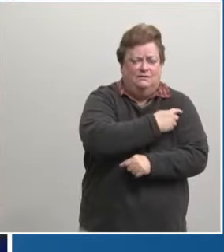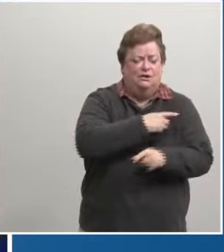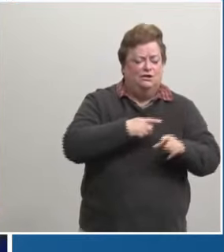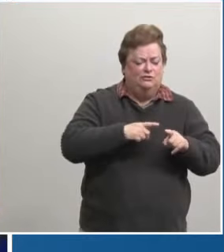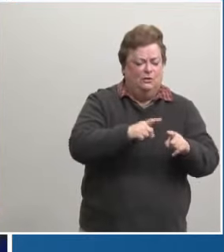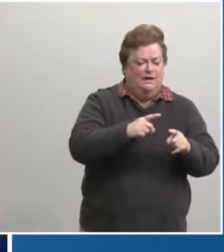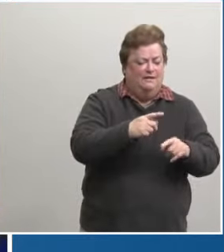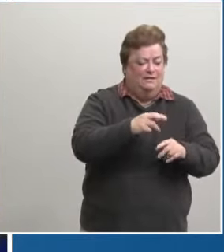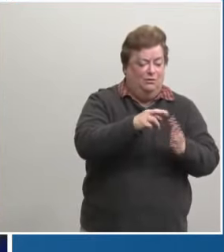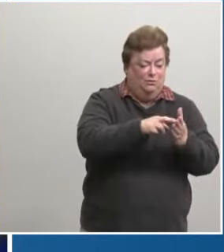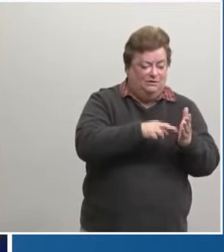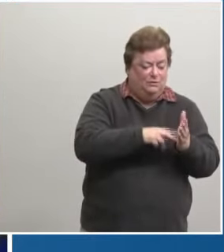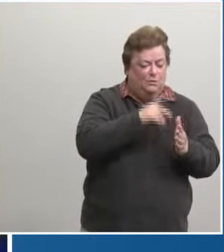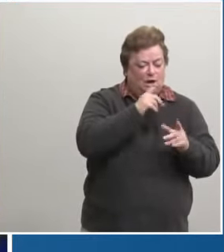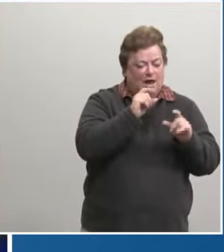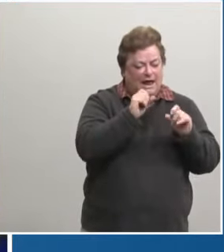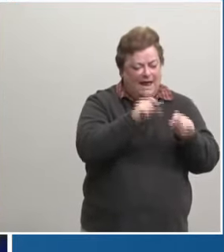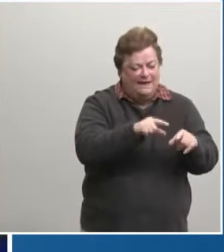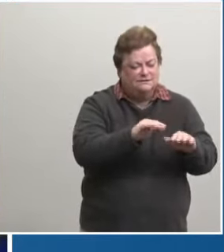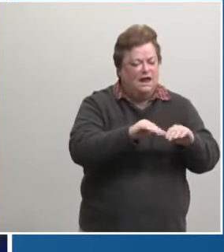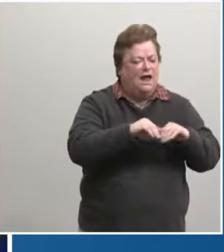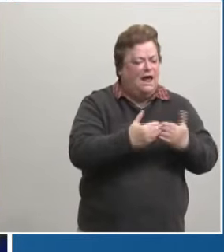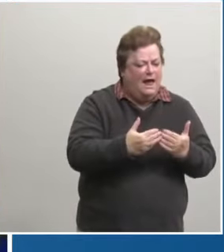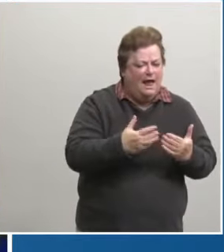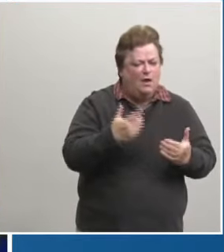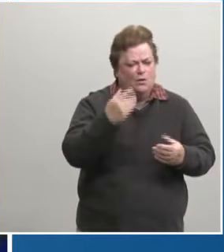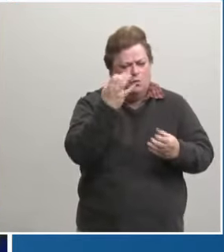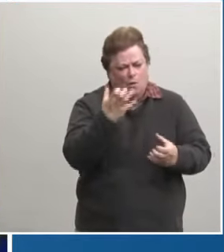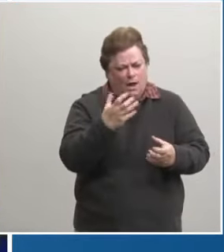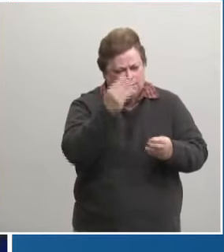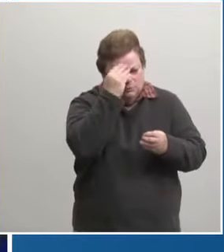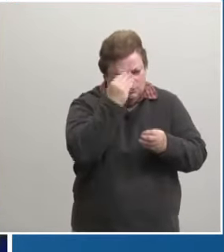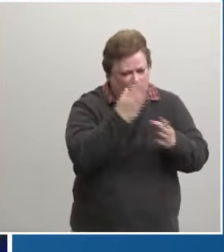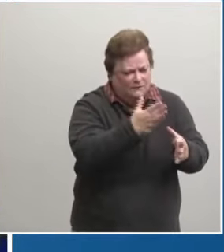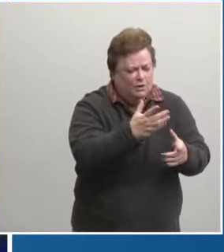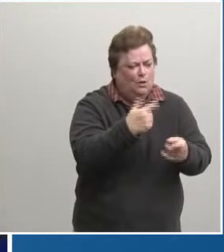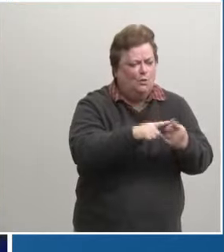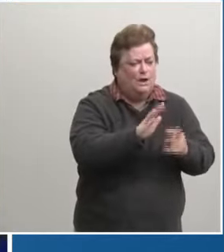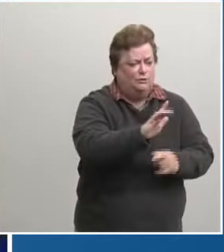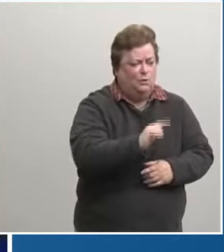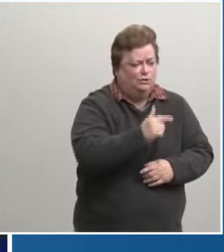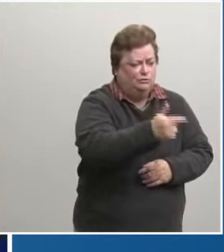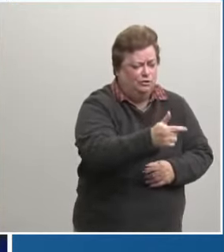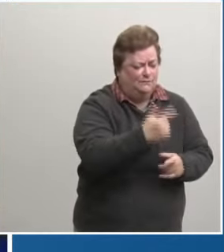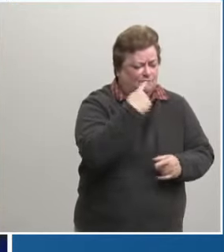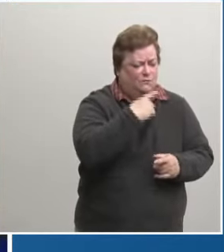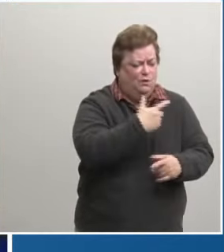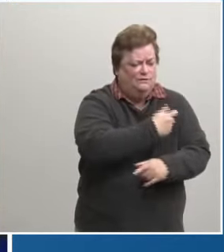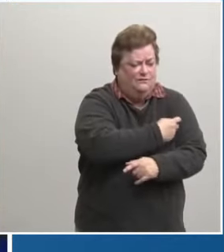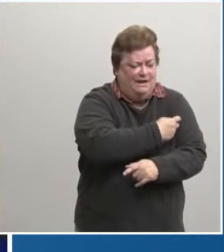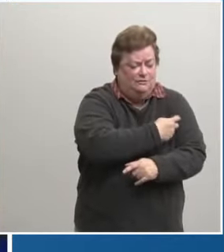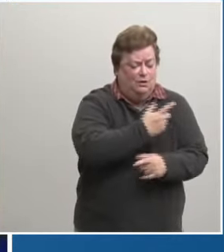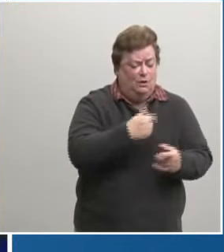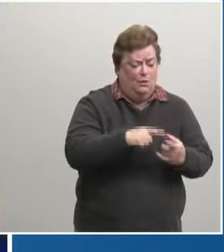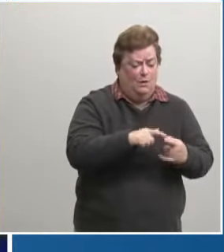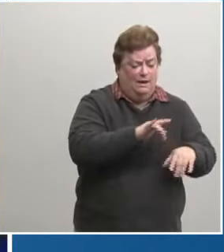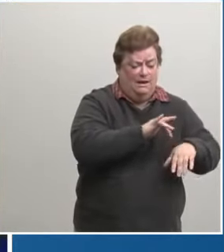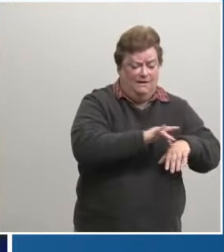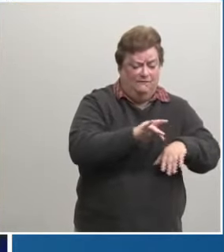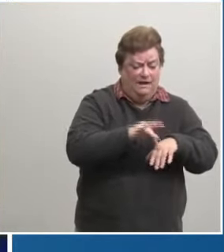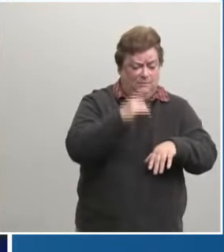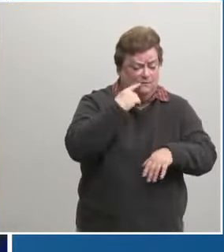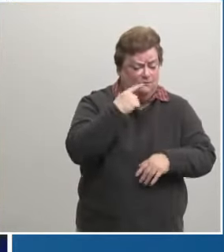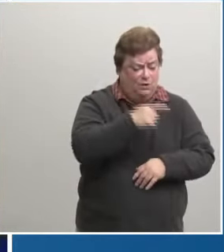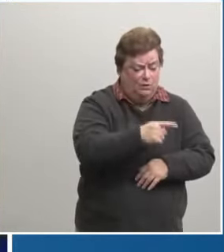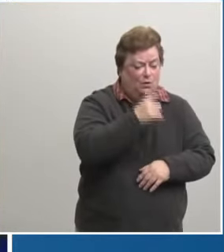registration, you will be asked how you want to be notified when it is your turn to be vaccinated. When the vaccine is available for you, you will